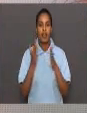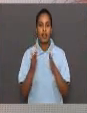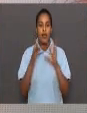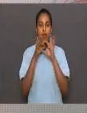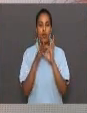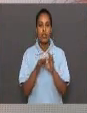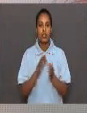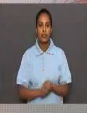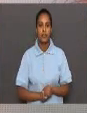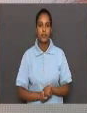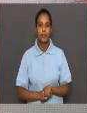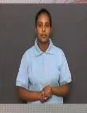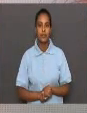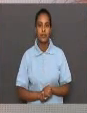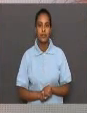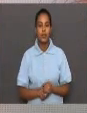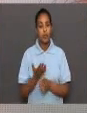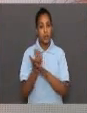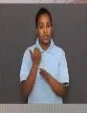on metallic bonding.